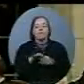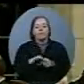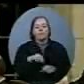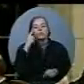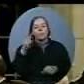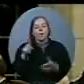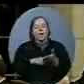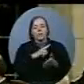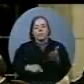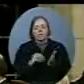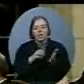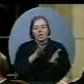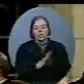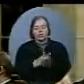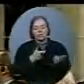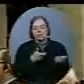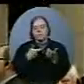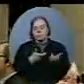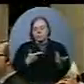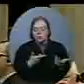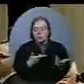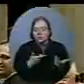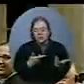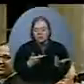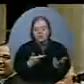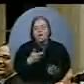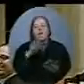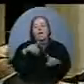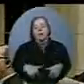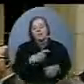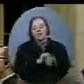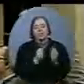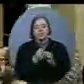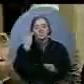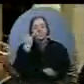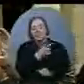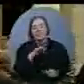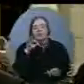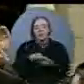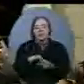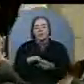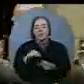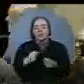dares get up in the House and actually attack other people's credibility. He has no legs to stand on. He has no credibility.